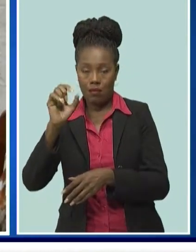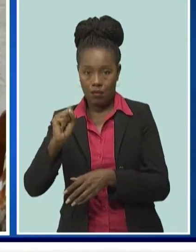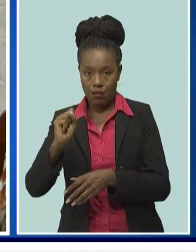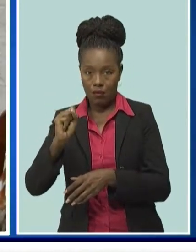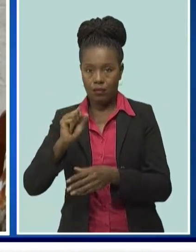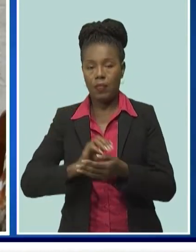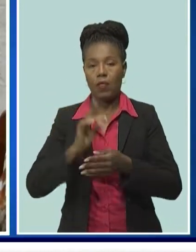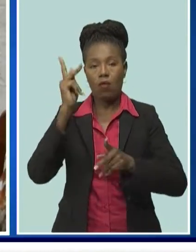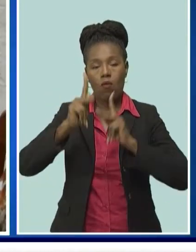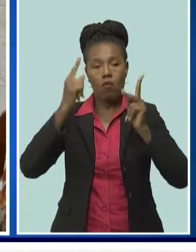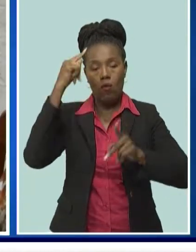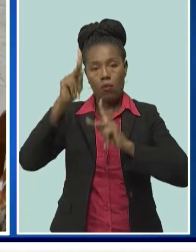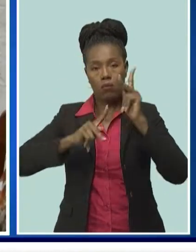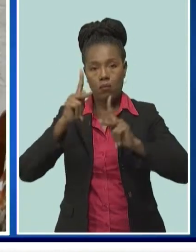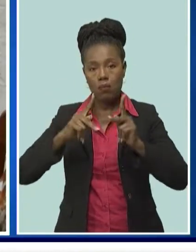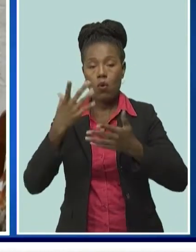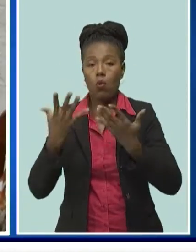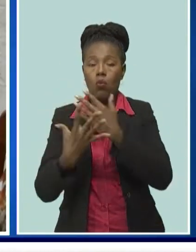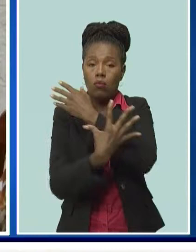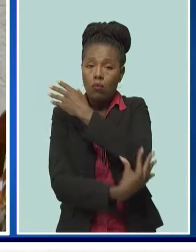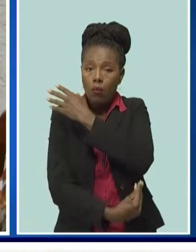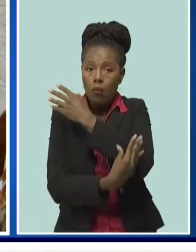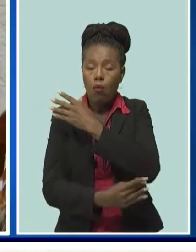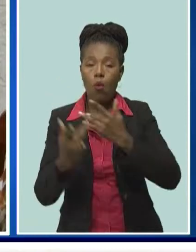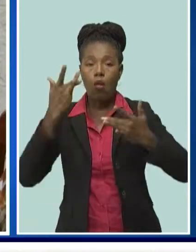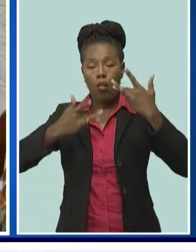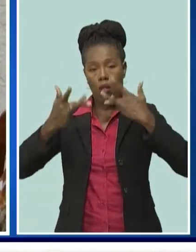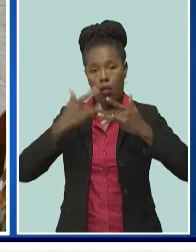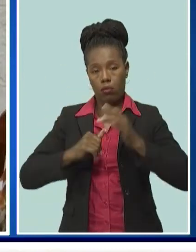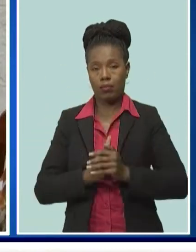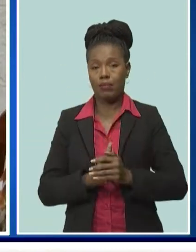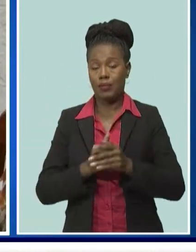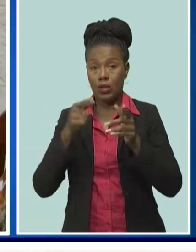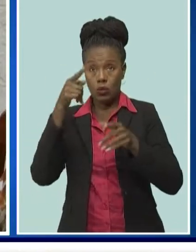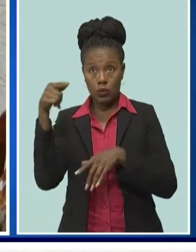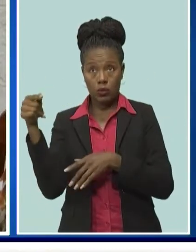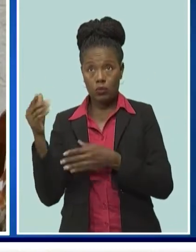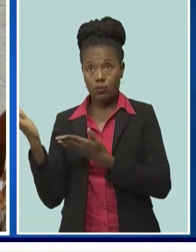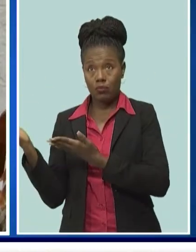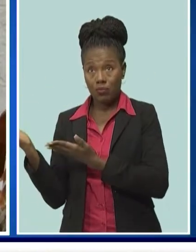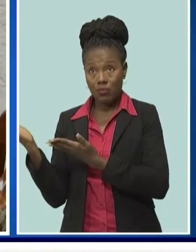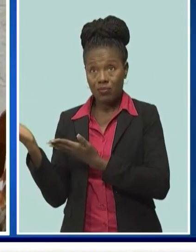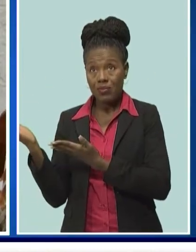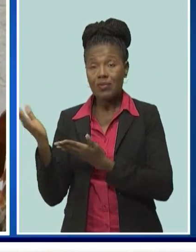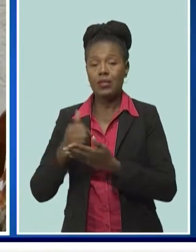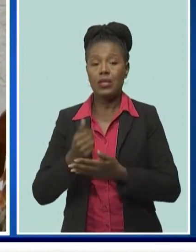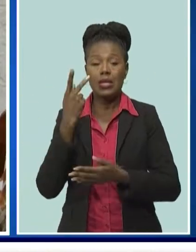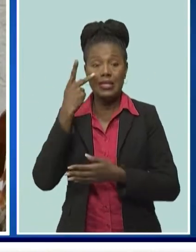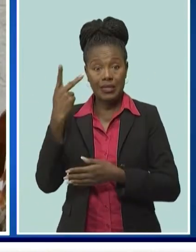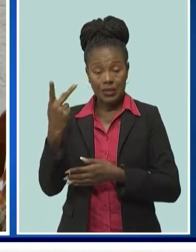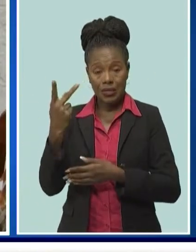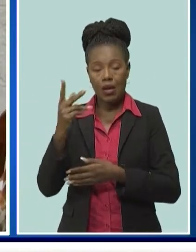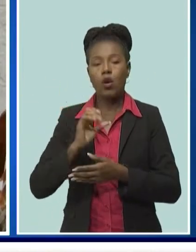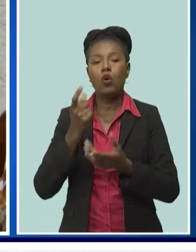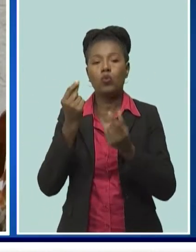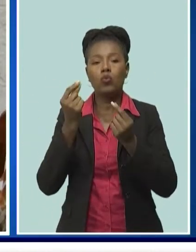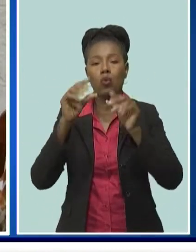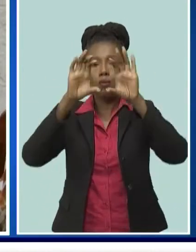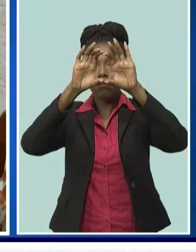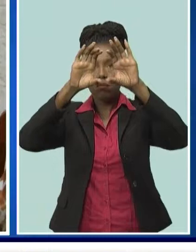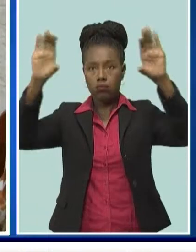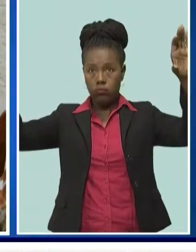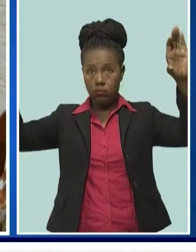here, just like this, and you can see it has screws in it. It goes on essentially to the rafters and to the ring